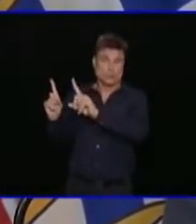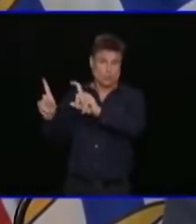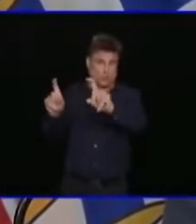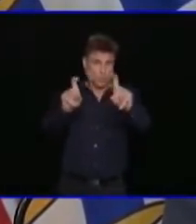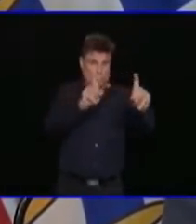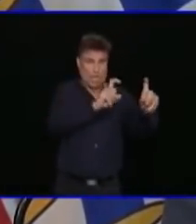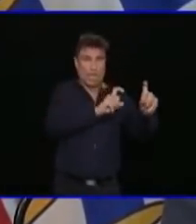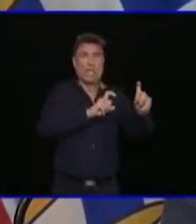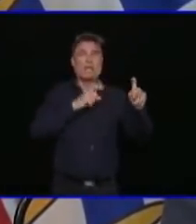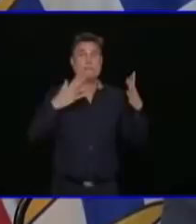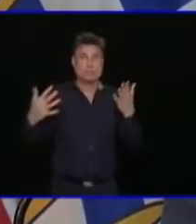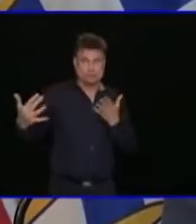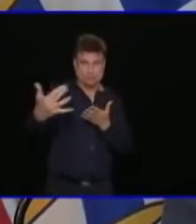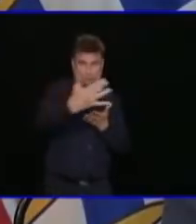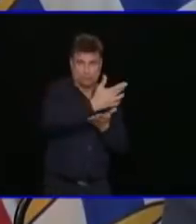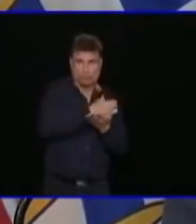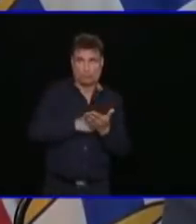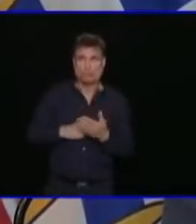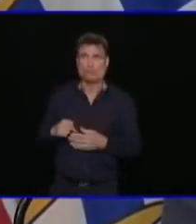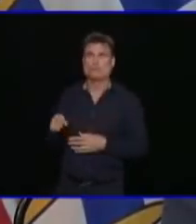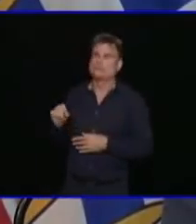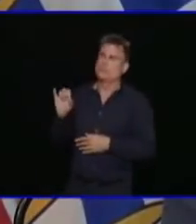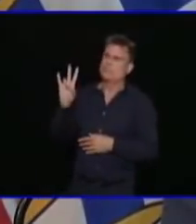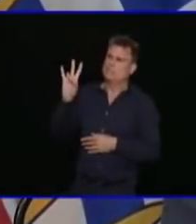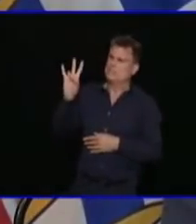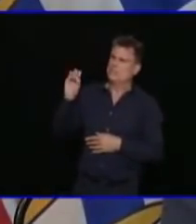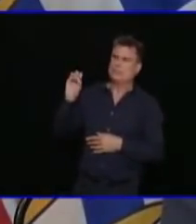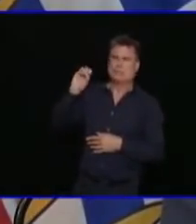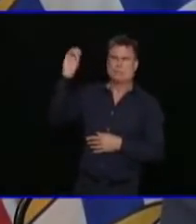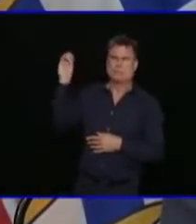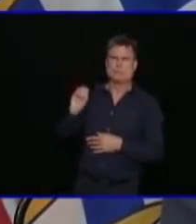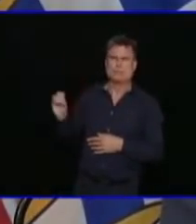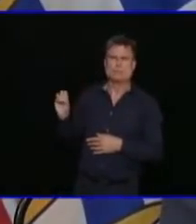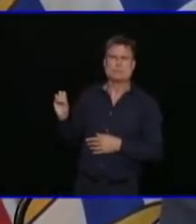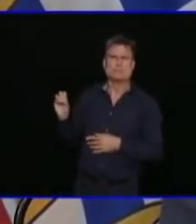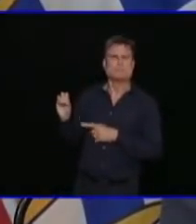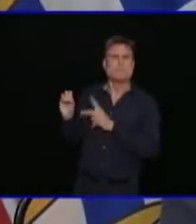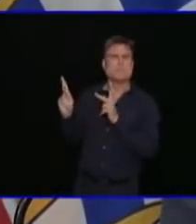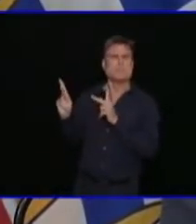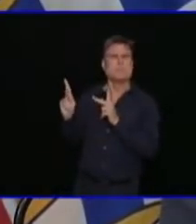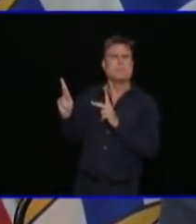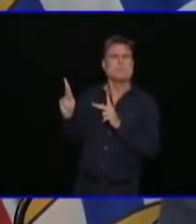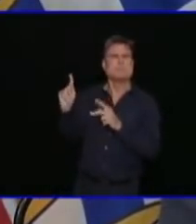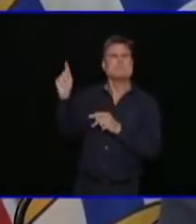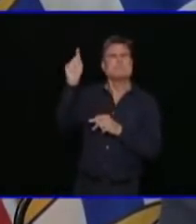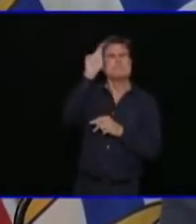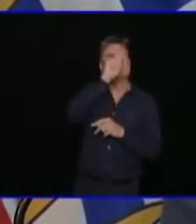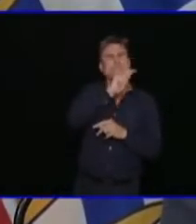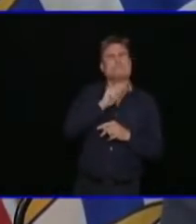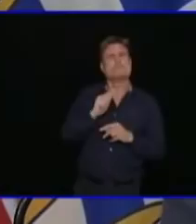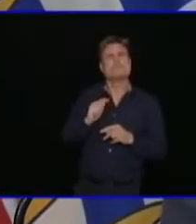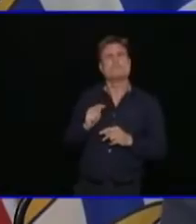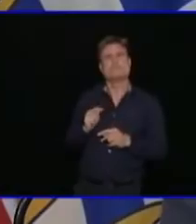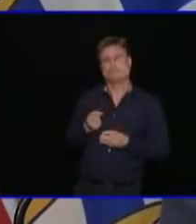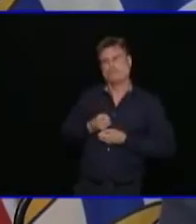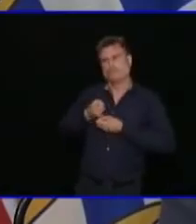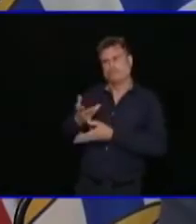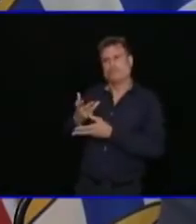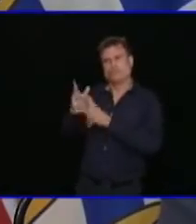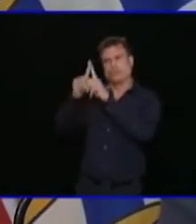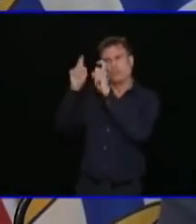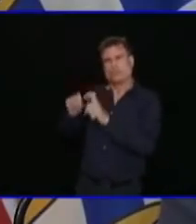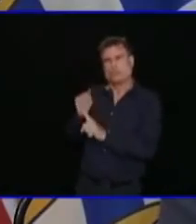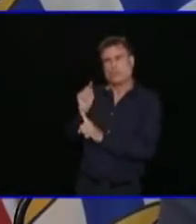able to stay home when sick, but it was 10% less than that of people saying they were actually staying home when sick. That seems concerning,